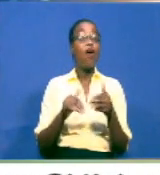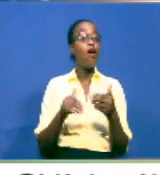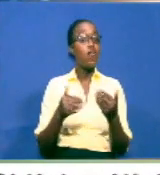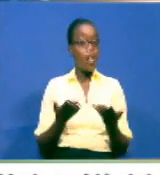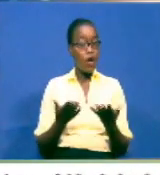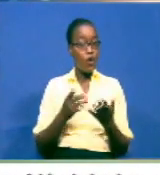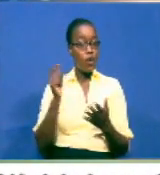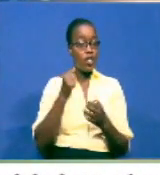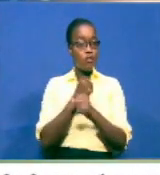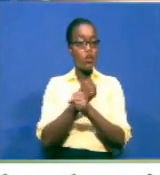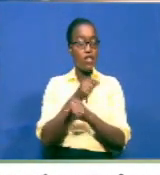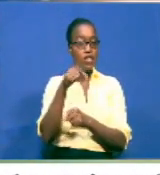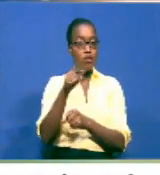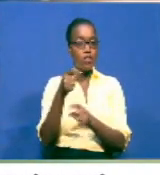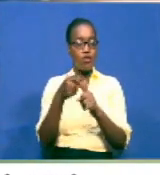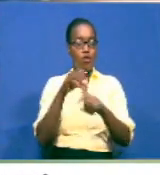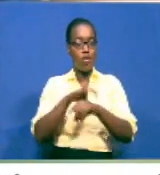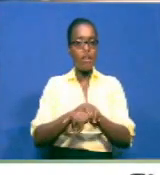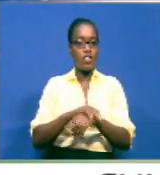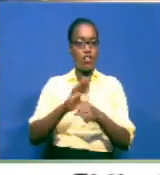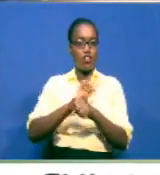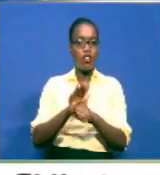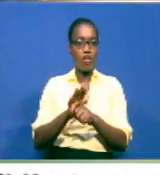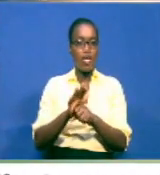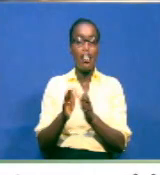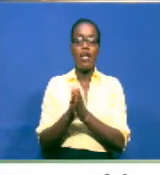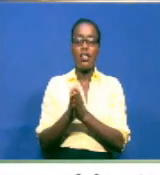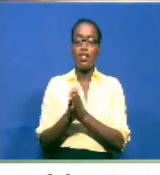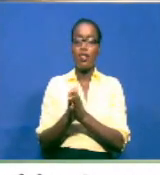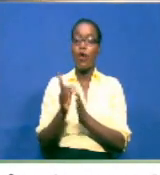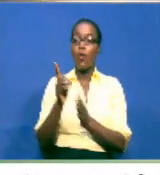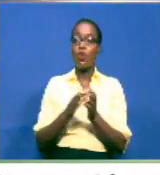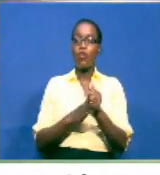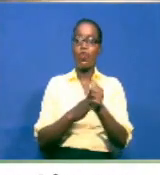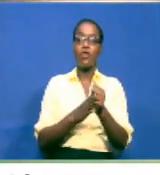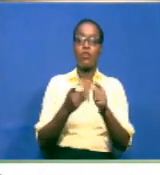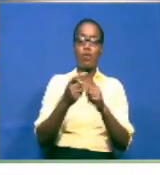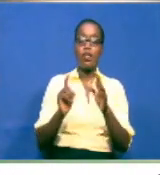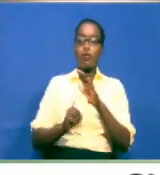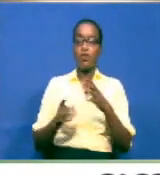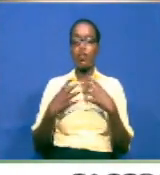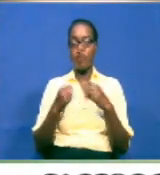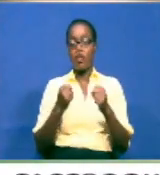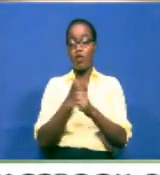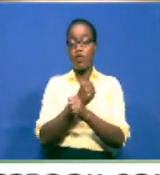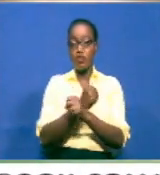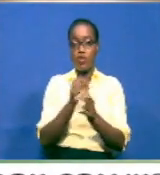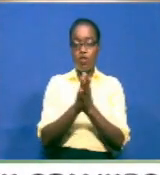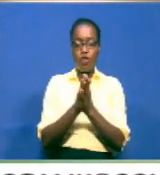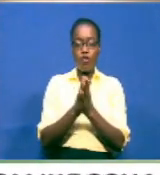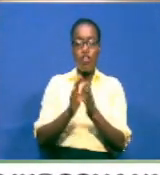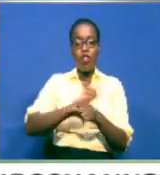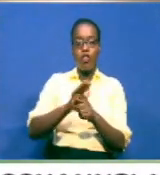protect themselves from getting COVID-19. And of course, one of the guidelines by the Minister of Health on prevention of COVID-19